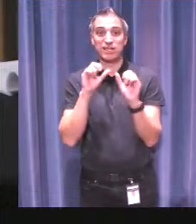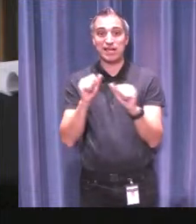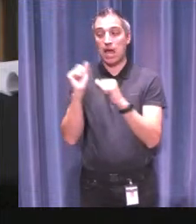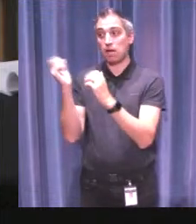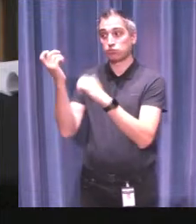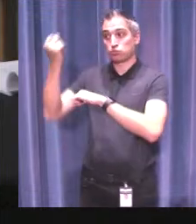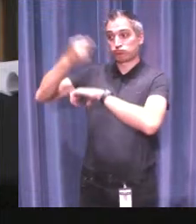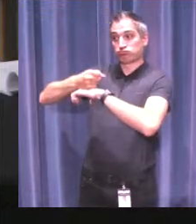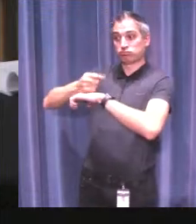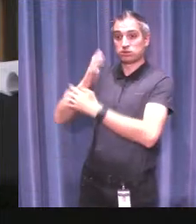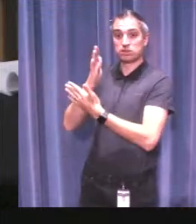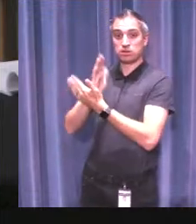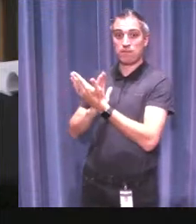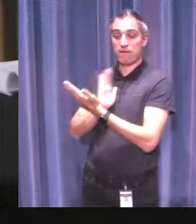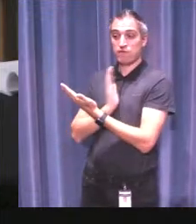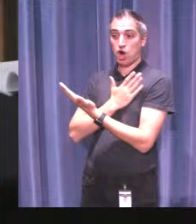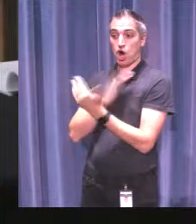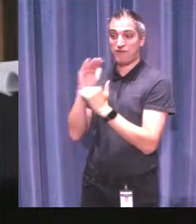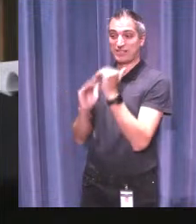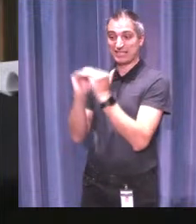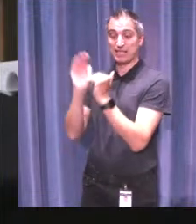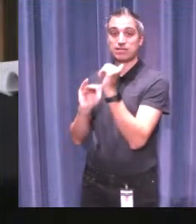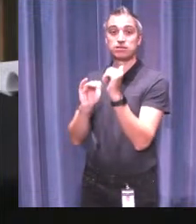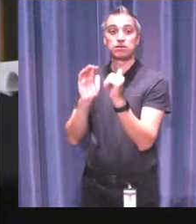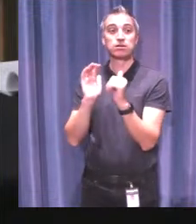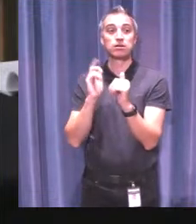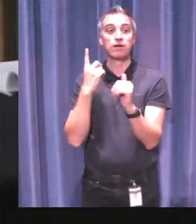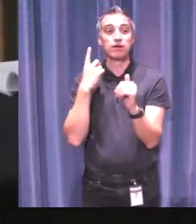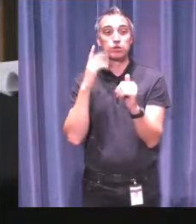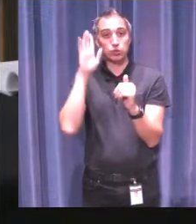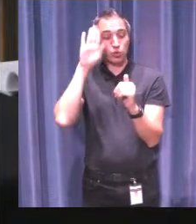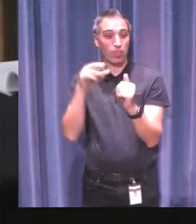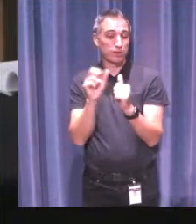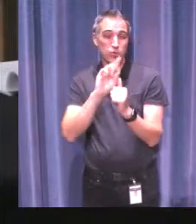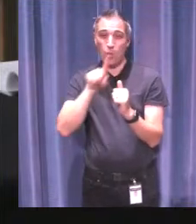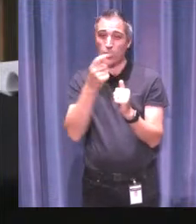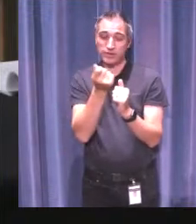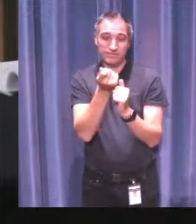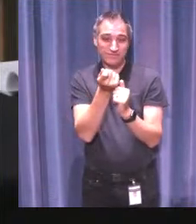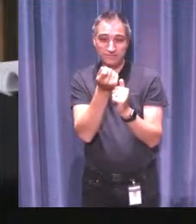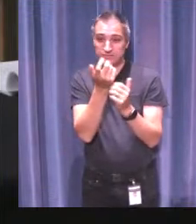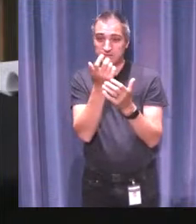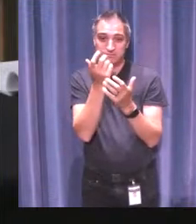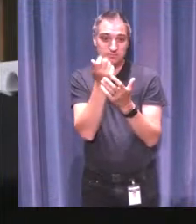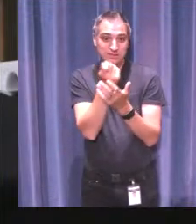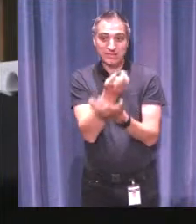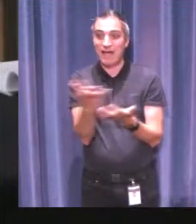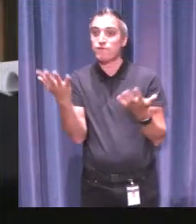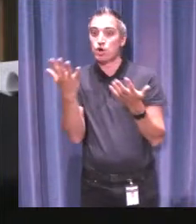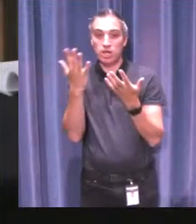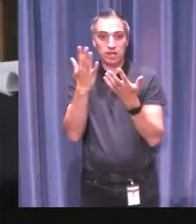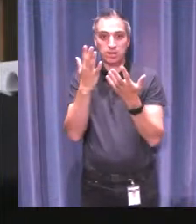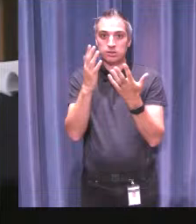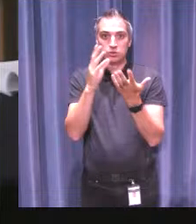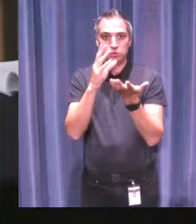now? Because both of us, long-term, there's only so many students that each one of our schools can